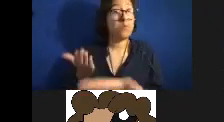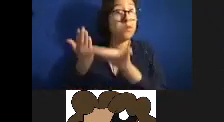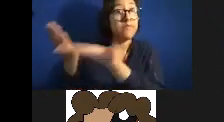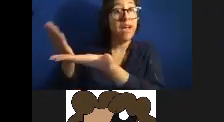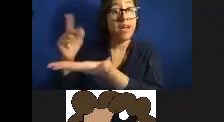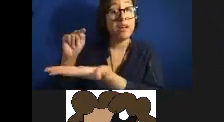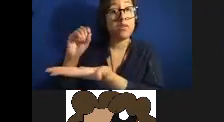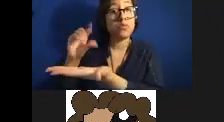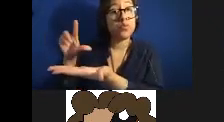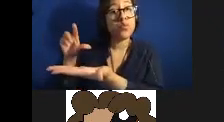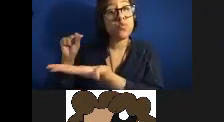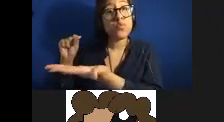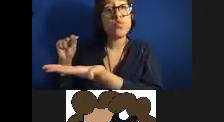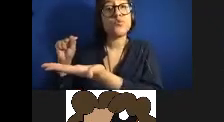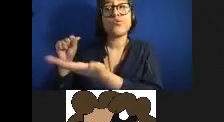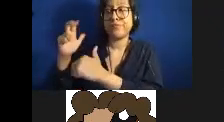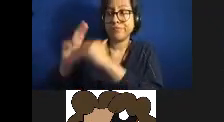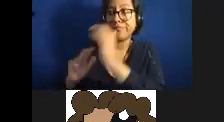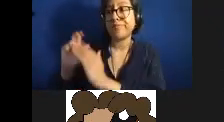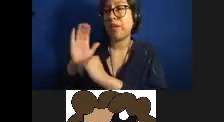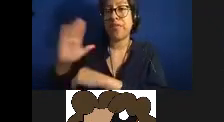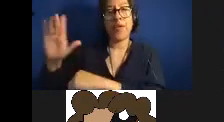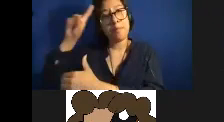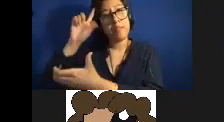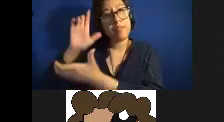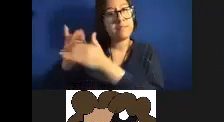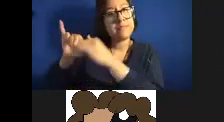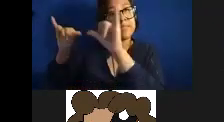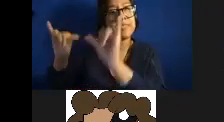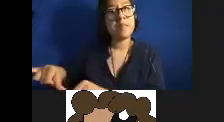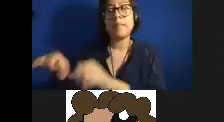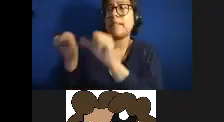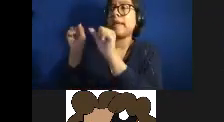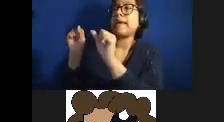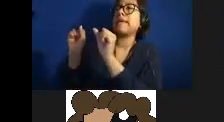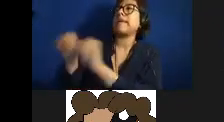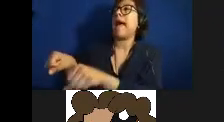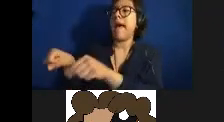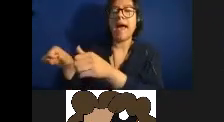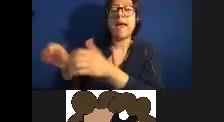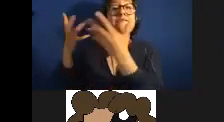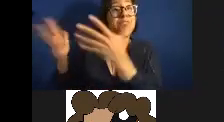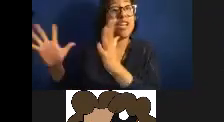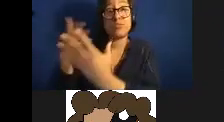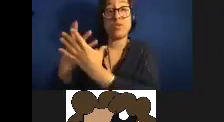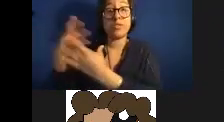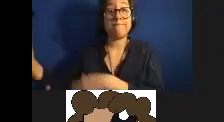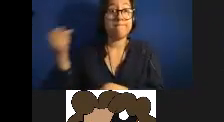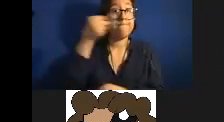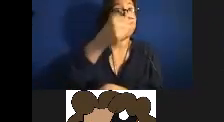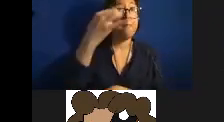to rebuild their belief system and their value system so that they can come out of incarceration and